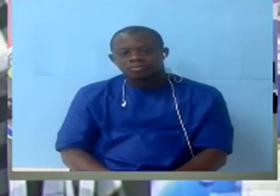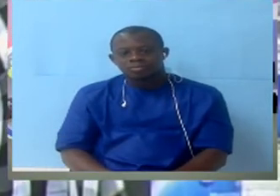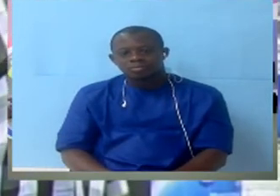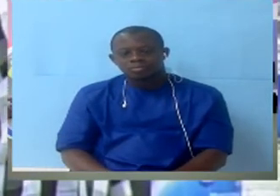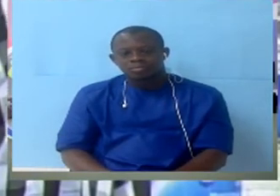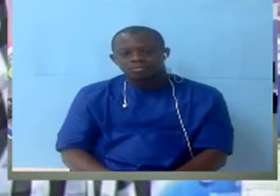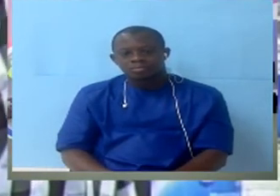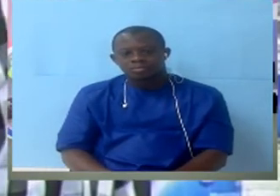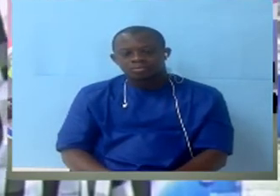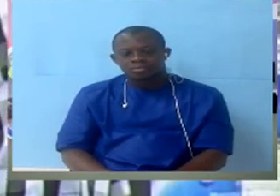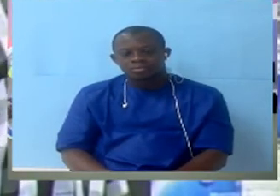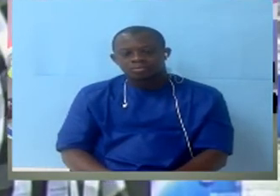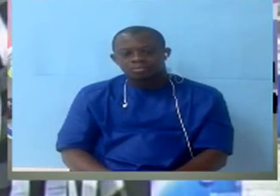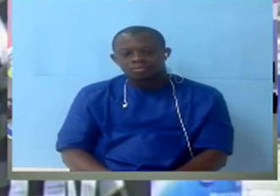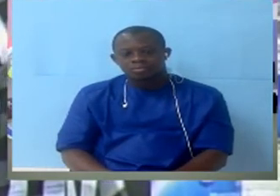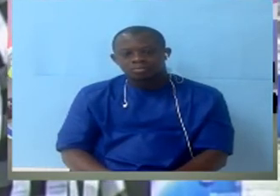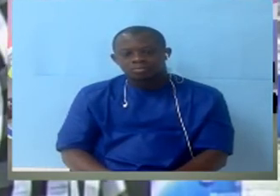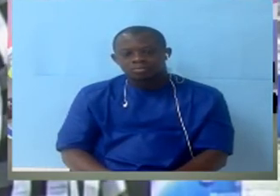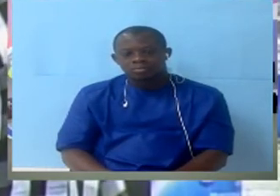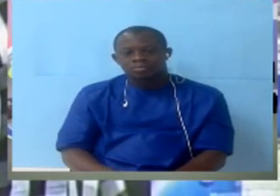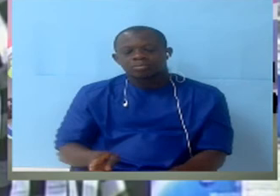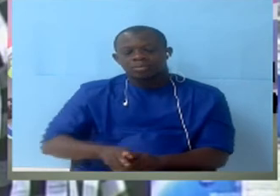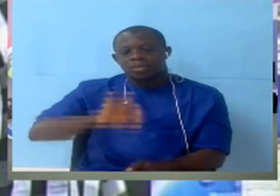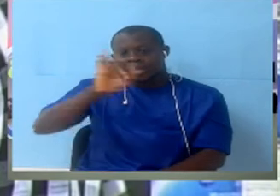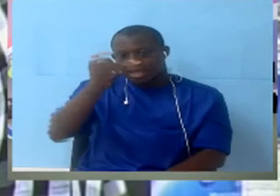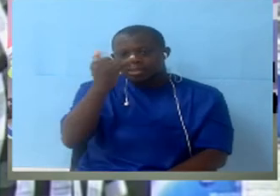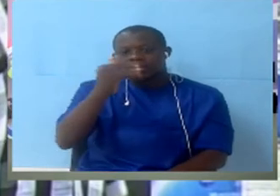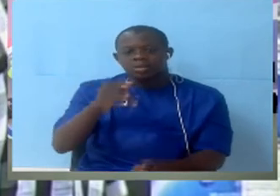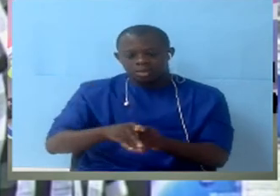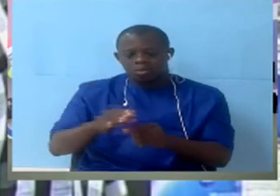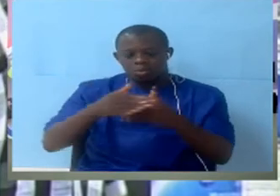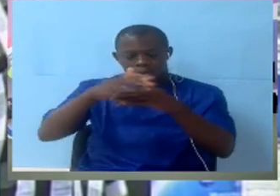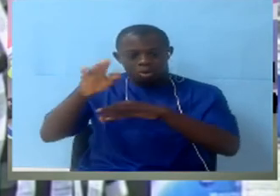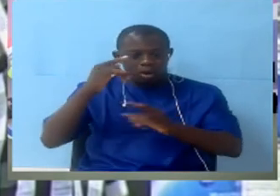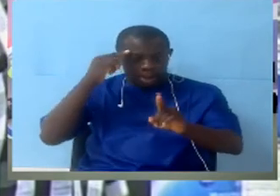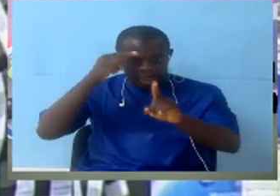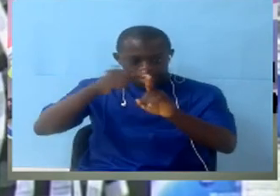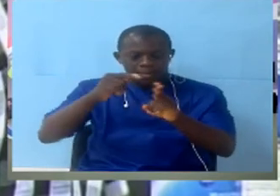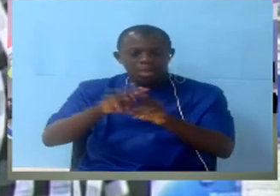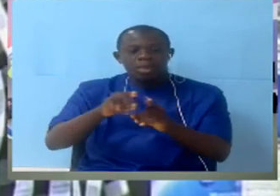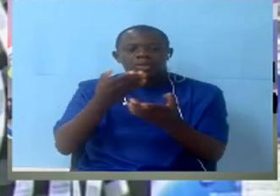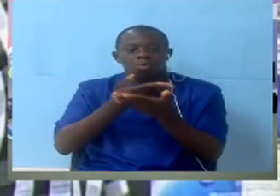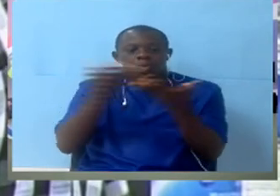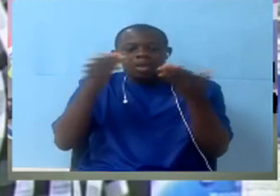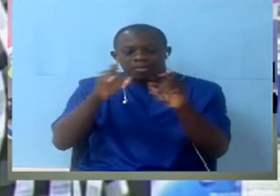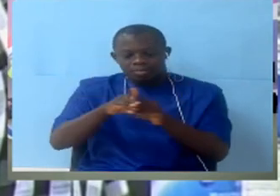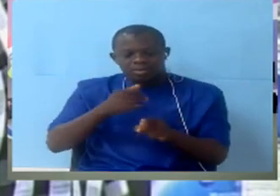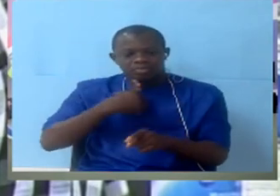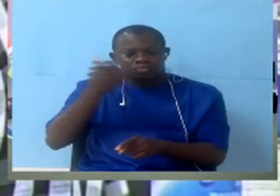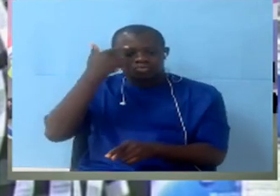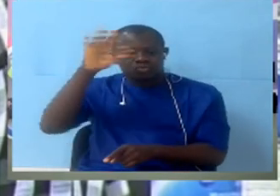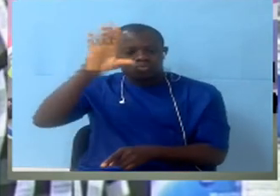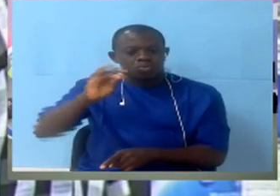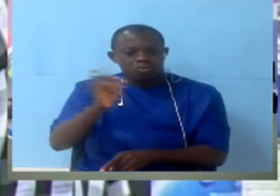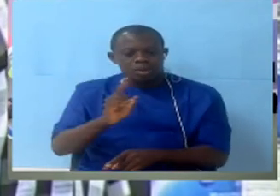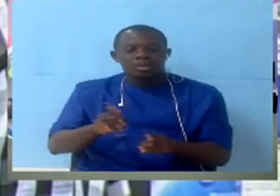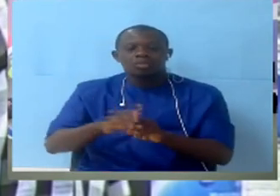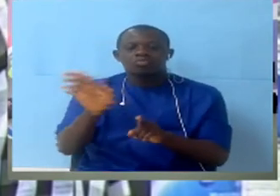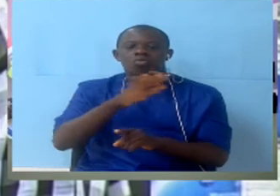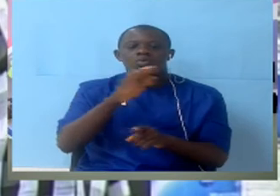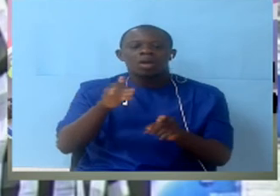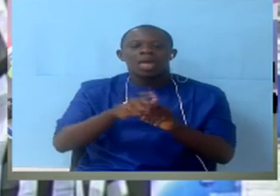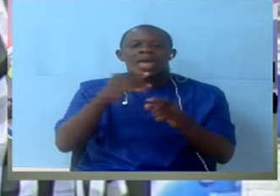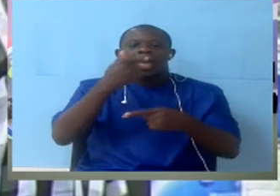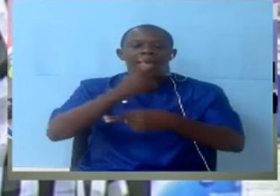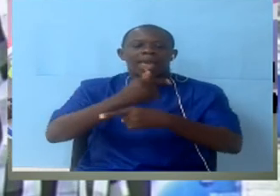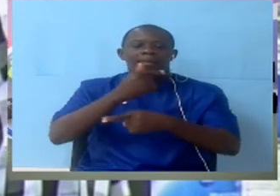first target pour ka je ko ngata Gambia embassy in Guinea-Bissau. Yes, that was my first target because this is why I went to the Gambia embassy in Guinea-Bissau.